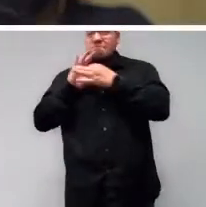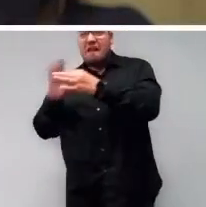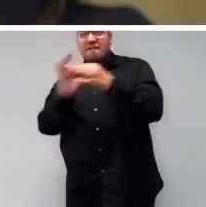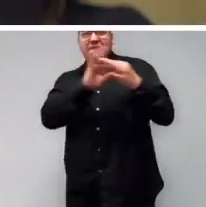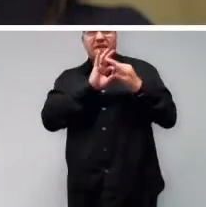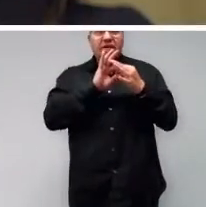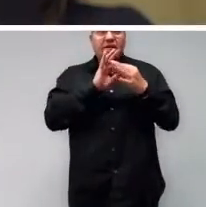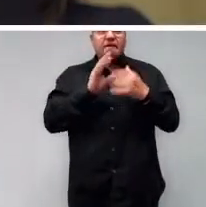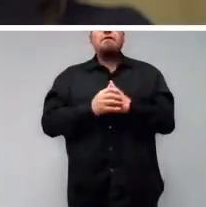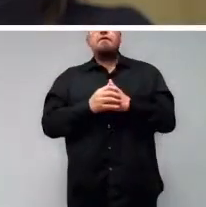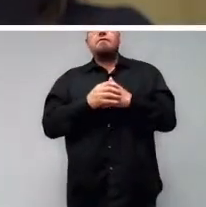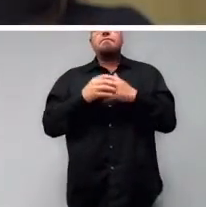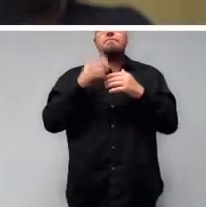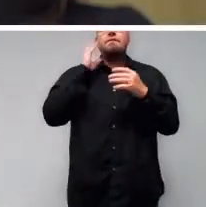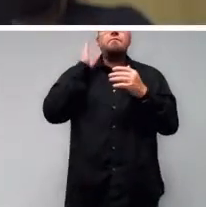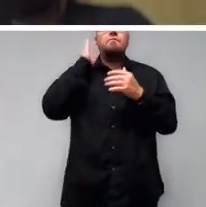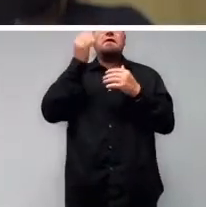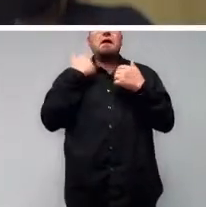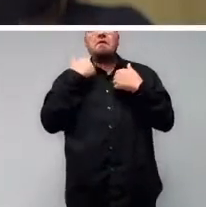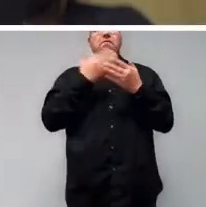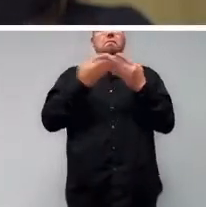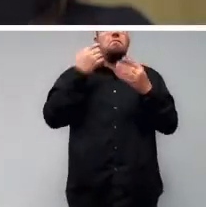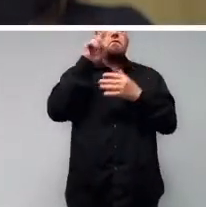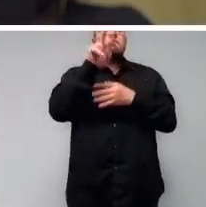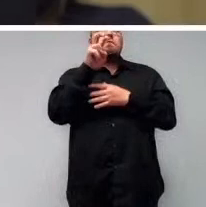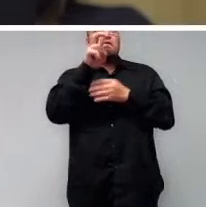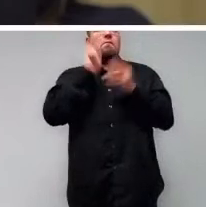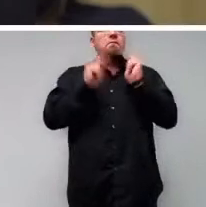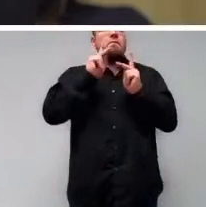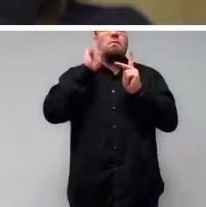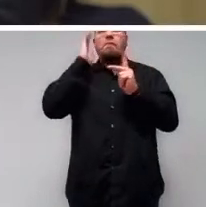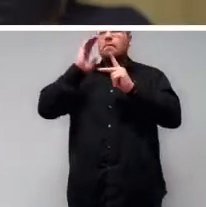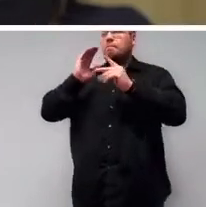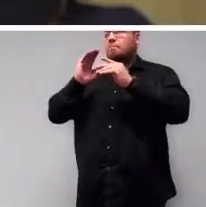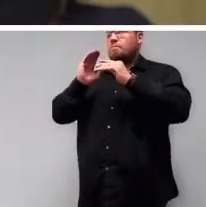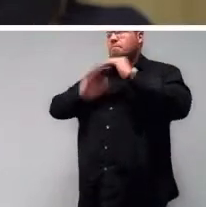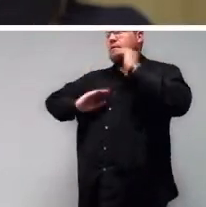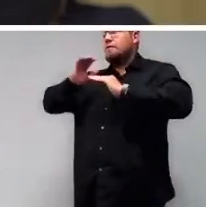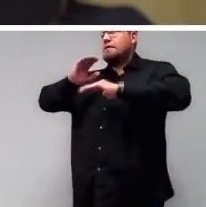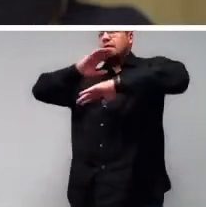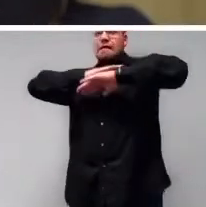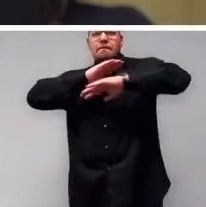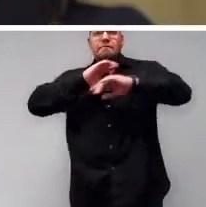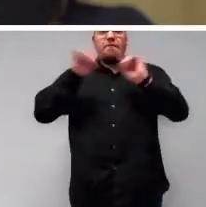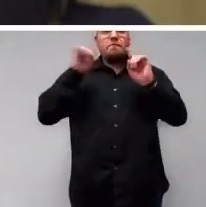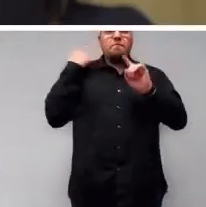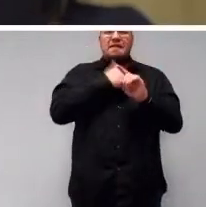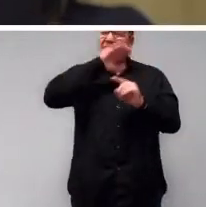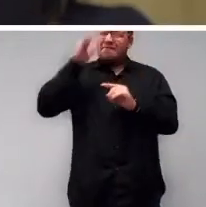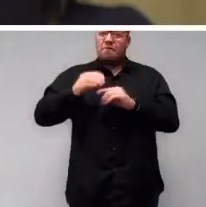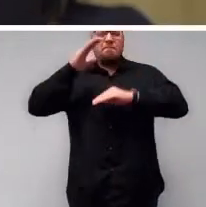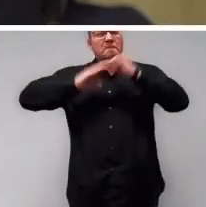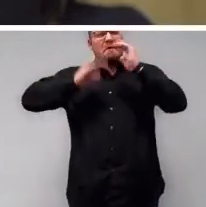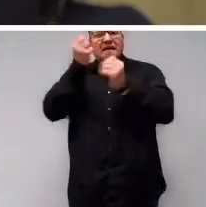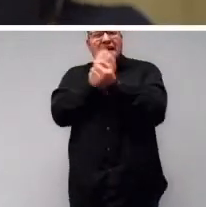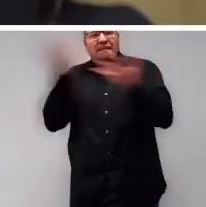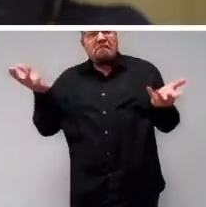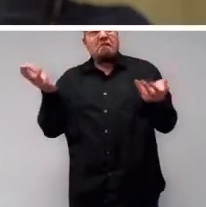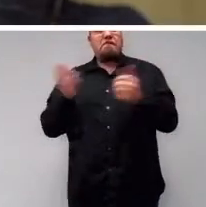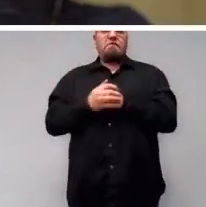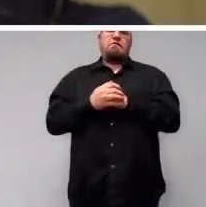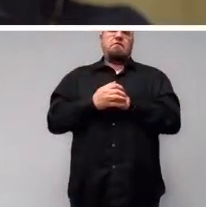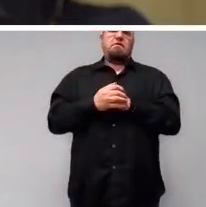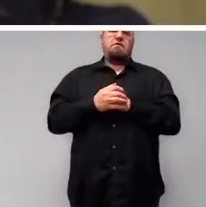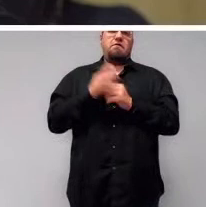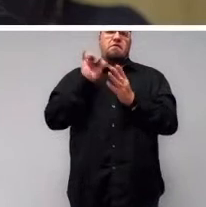banquet for 200 people. Imagine you're going to build a deck, but we never built it. And that was the gap